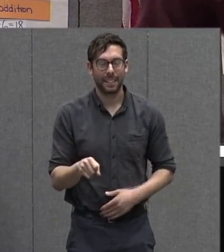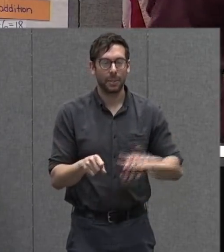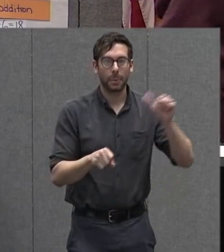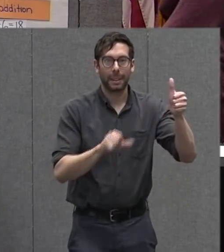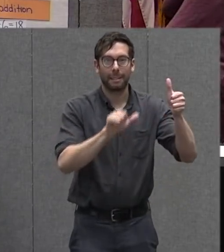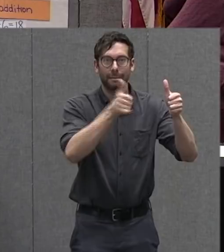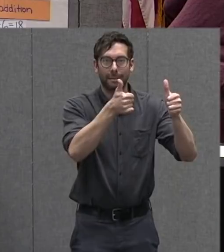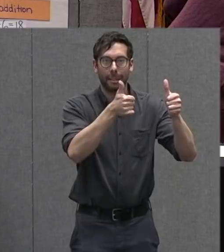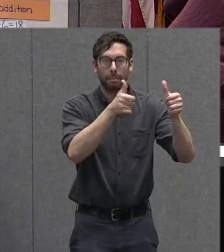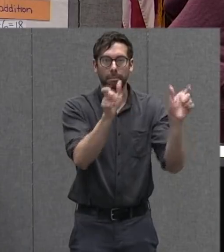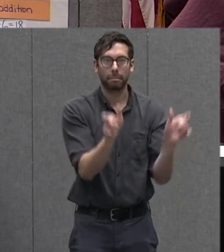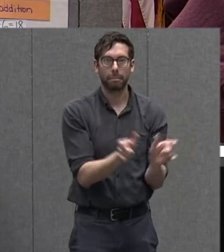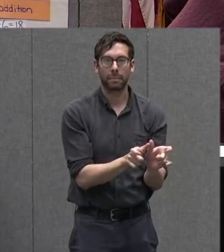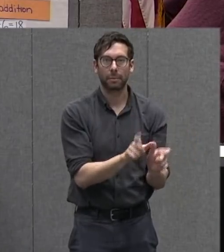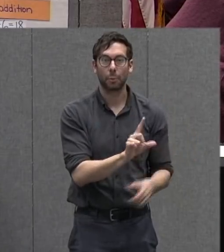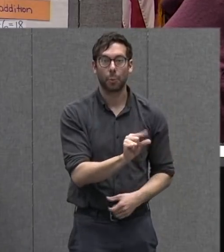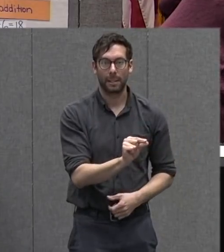20.